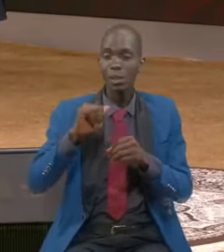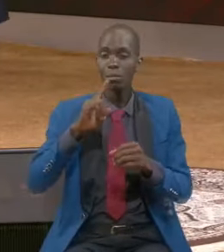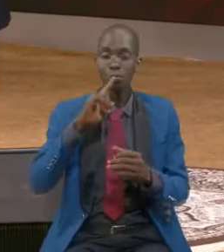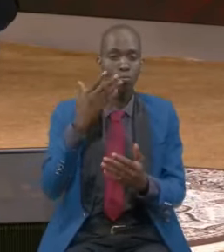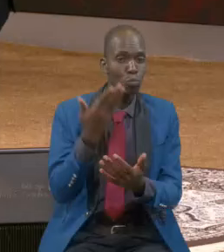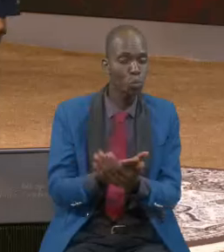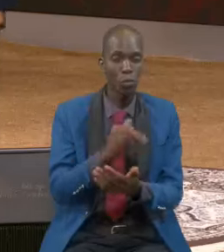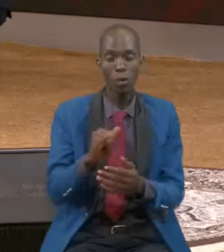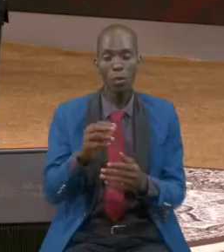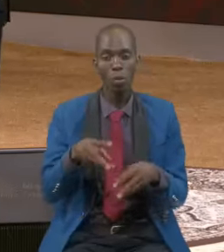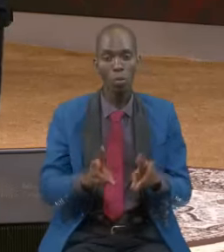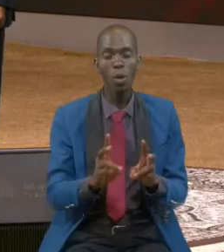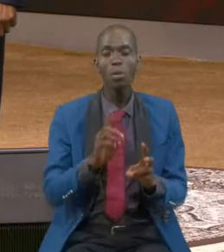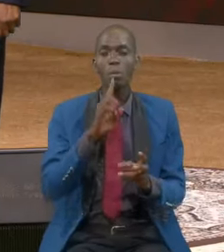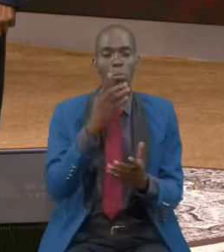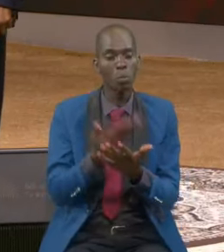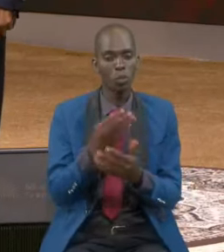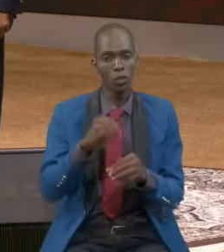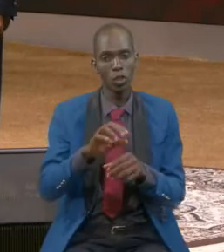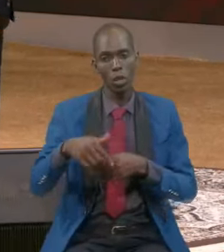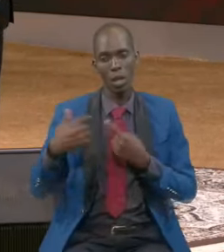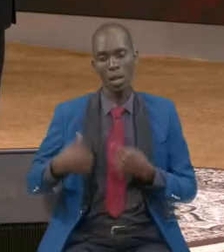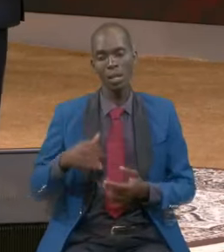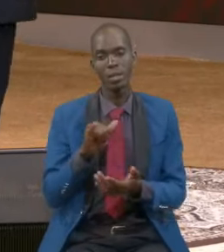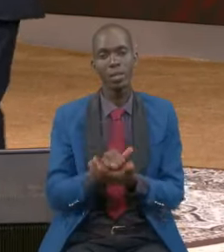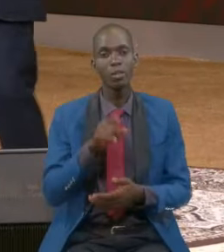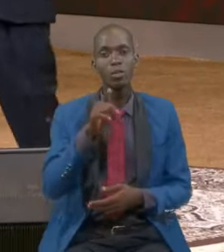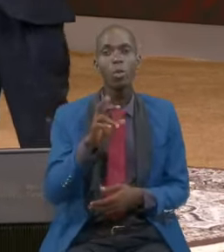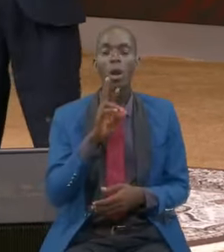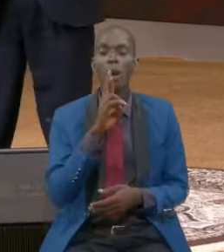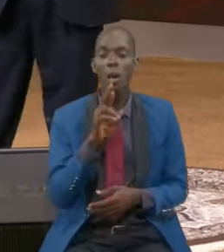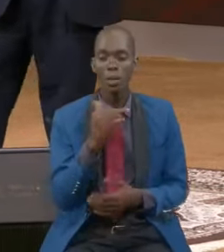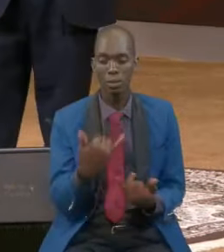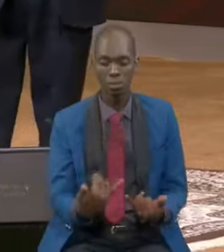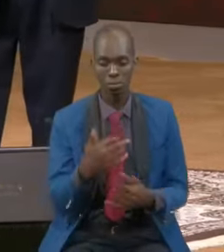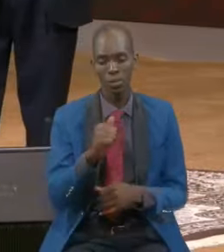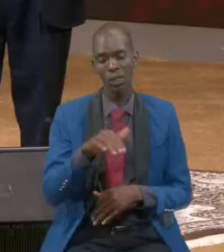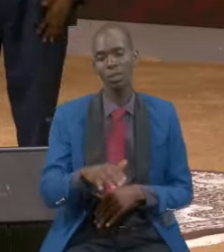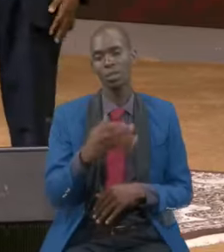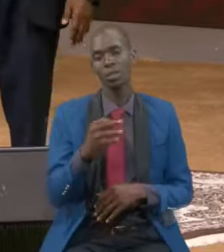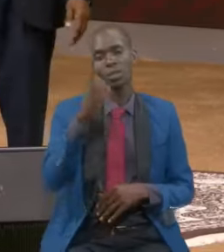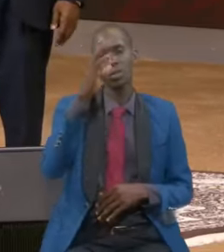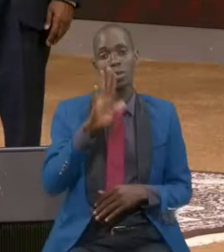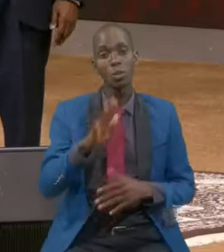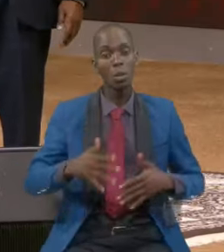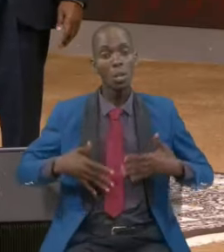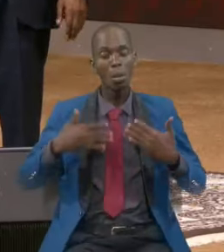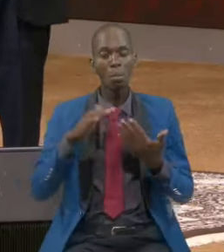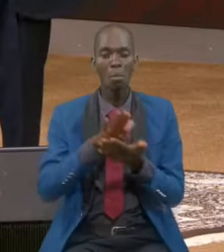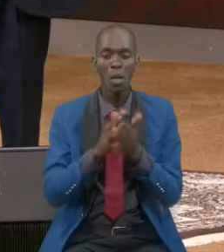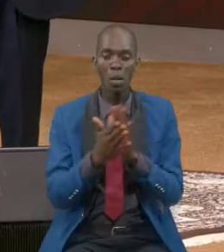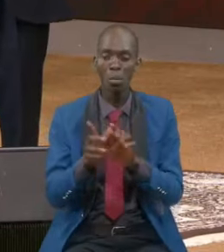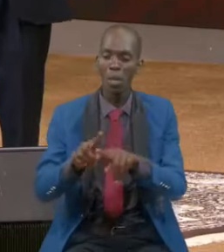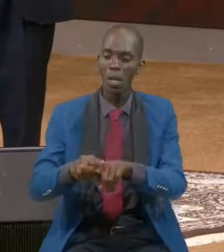bears witness with your heart that you are a child of God, and your life becomes different from